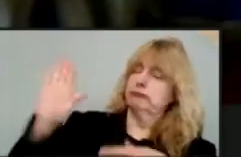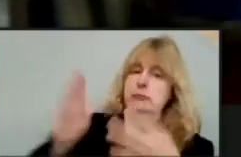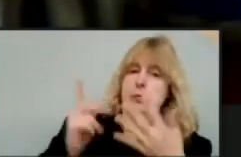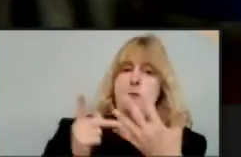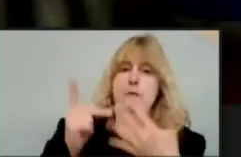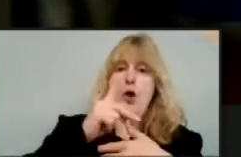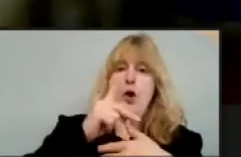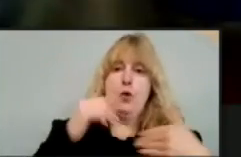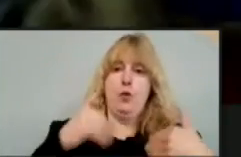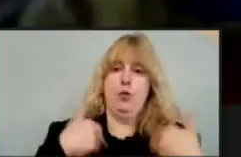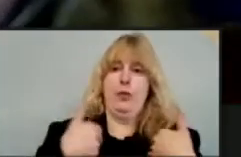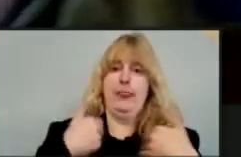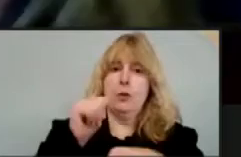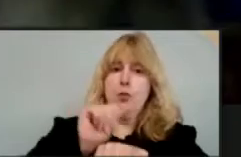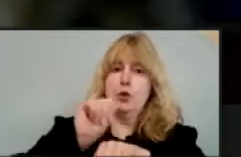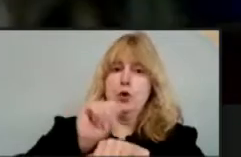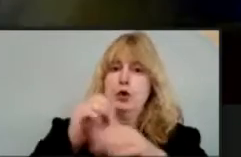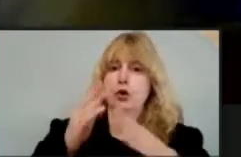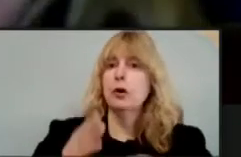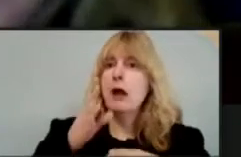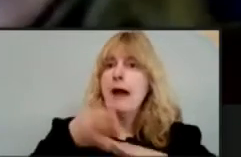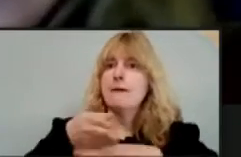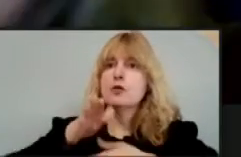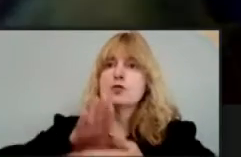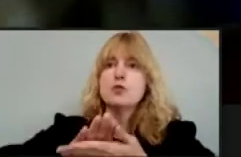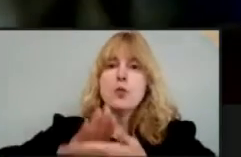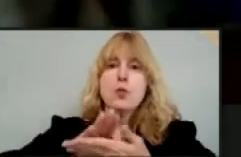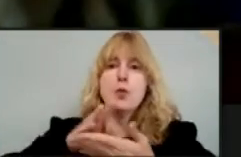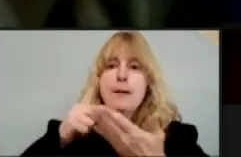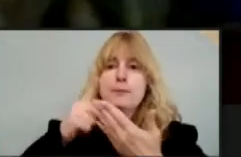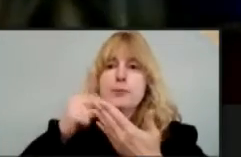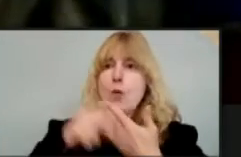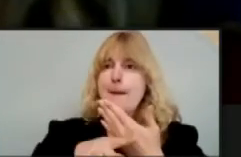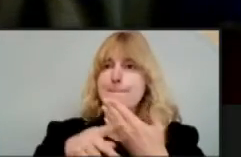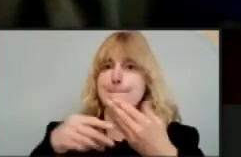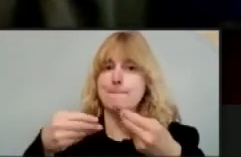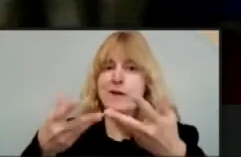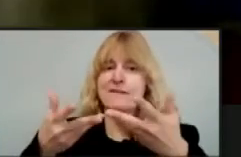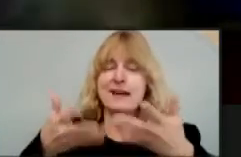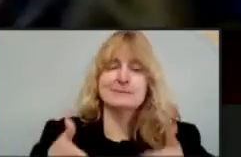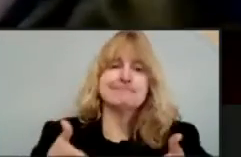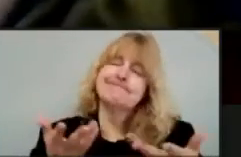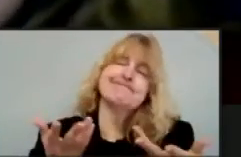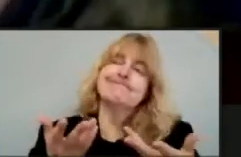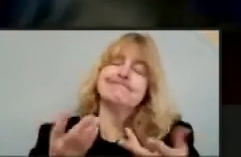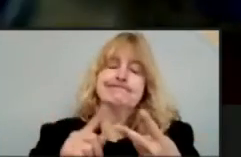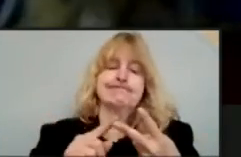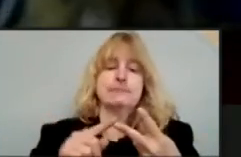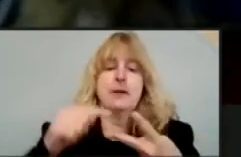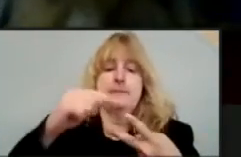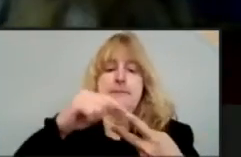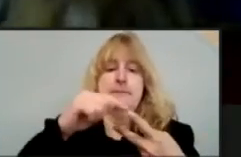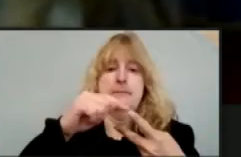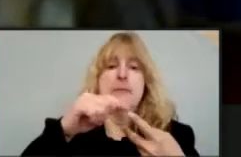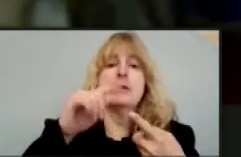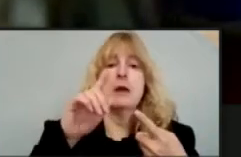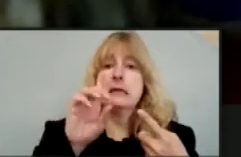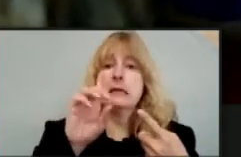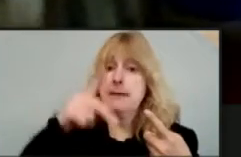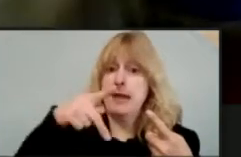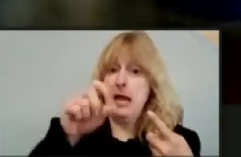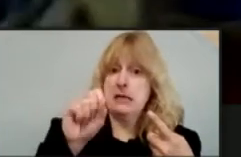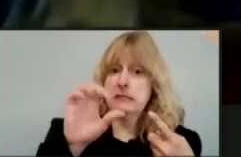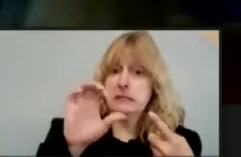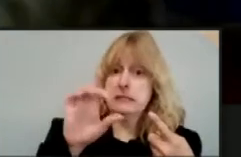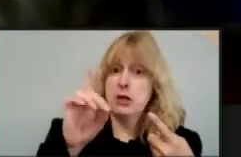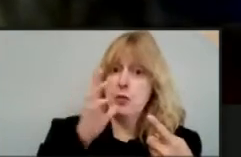youth workers and after school program providers. But the other one was about whether DPSCD will make the